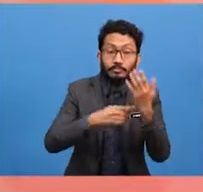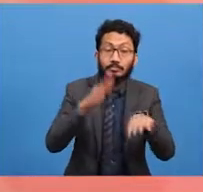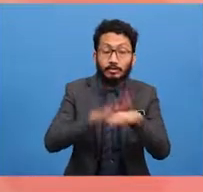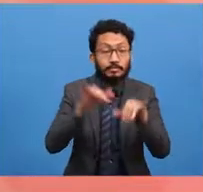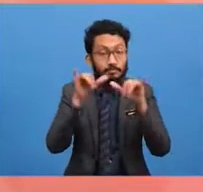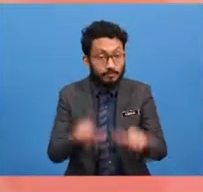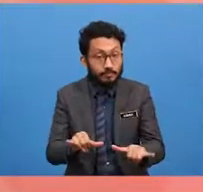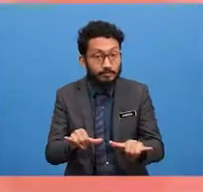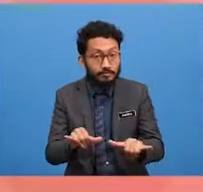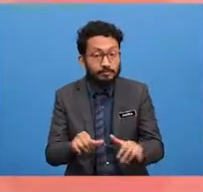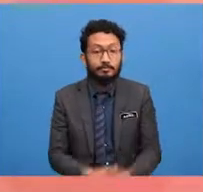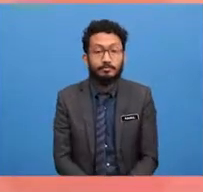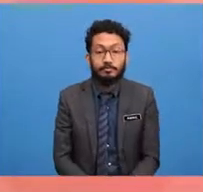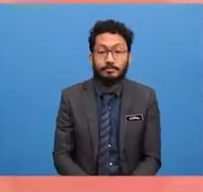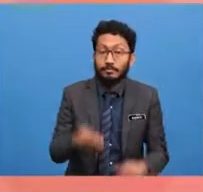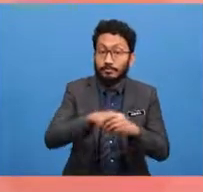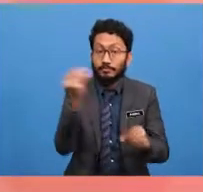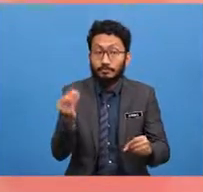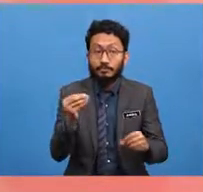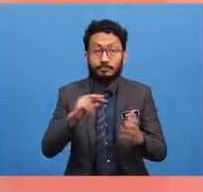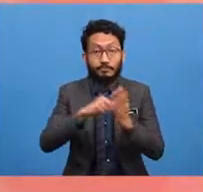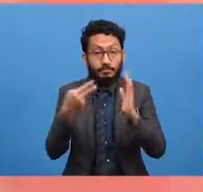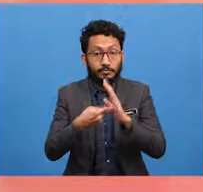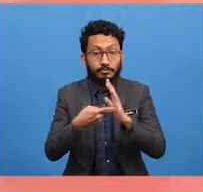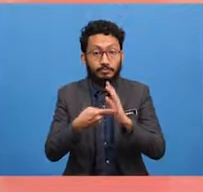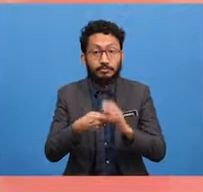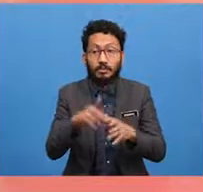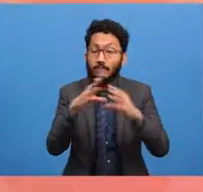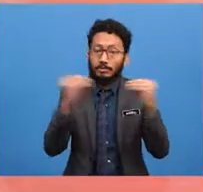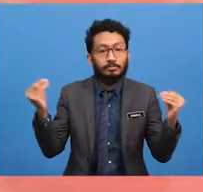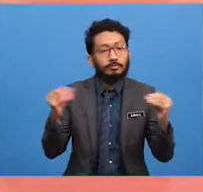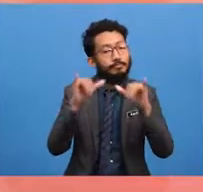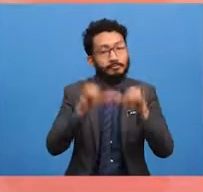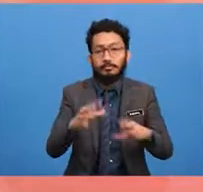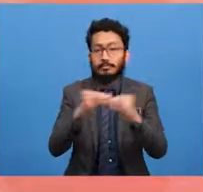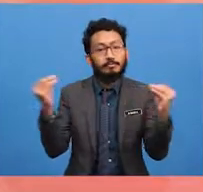a hotel and check out when you end your stay there.